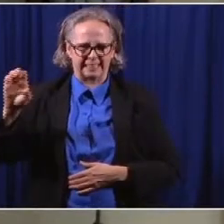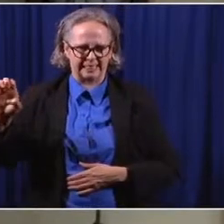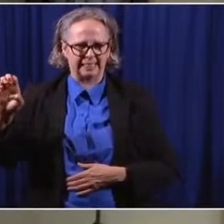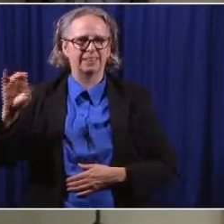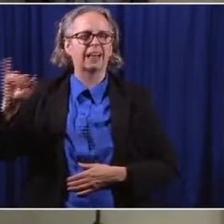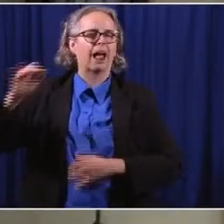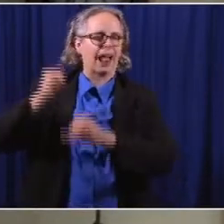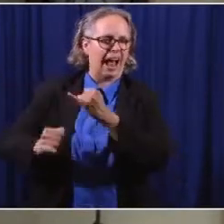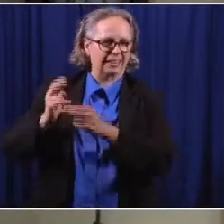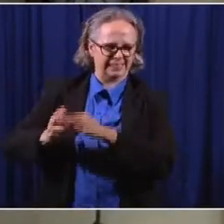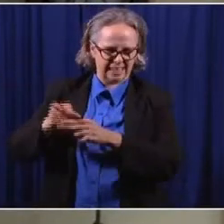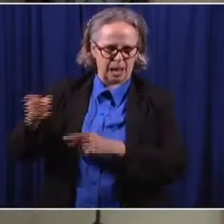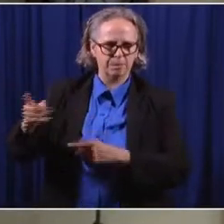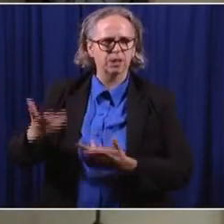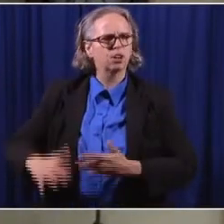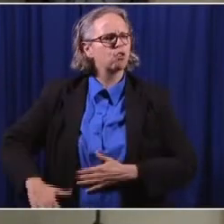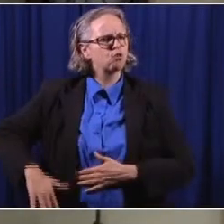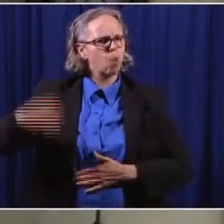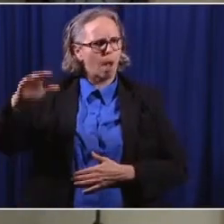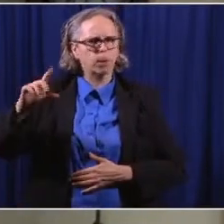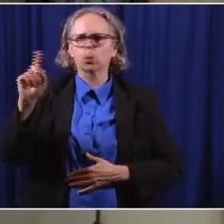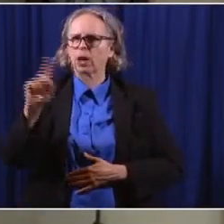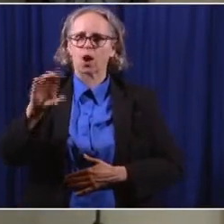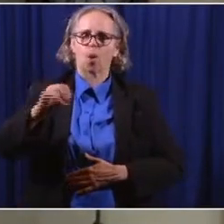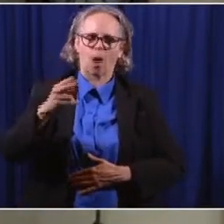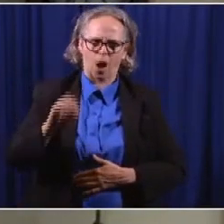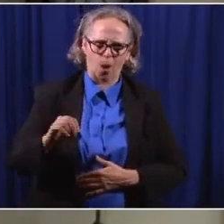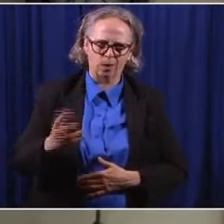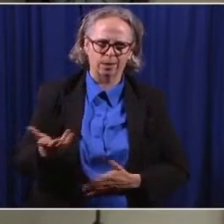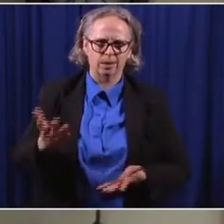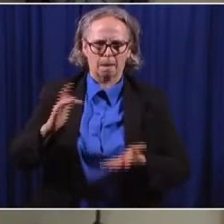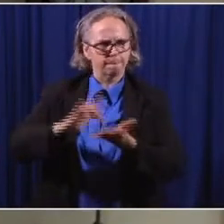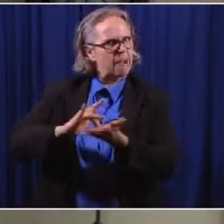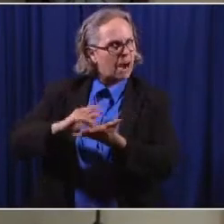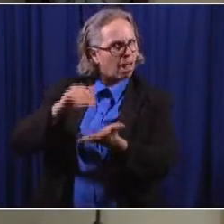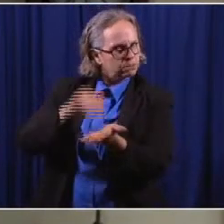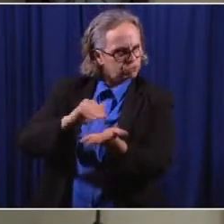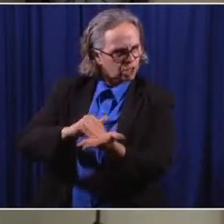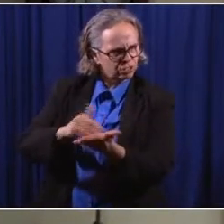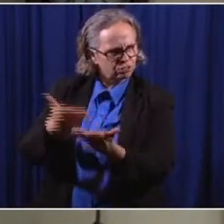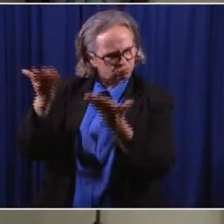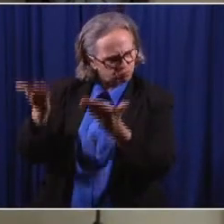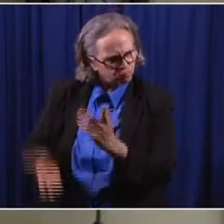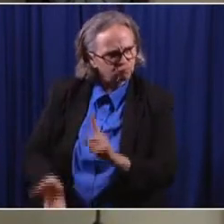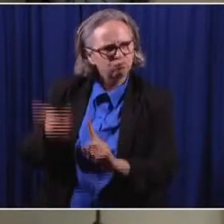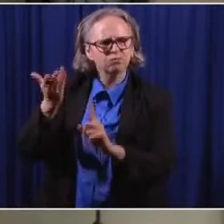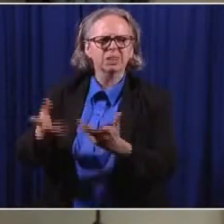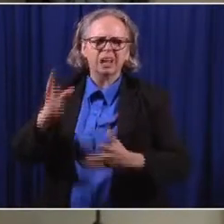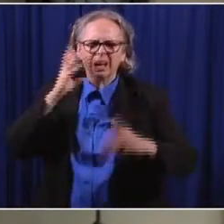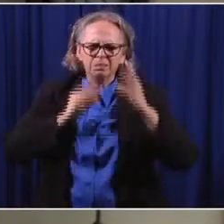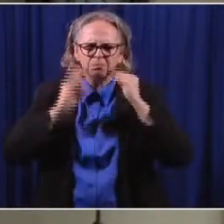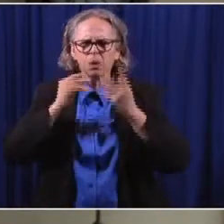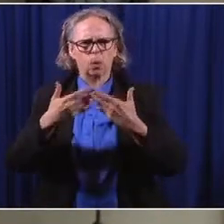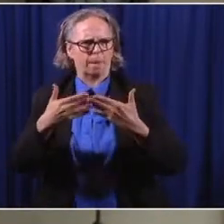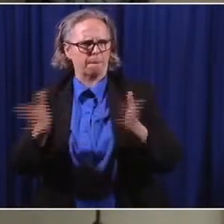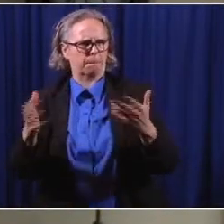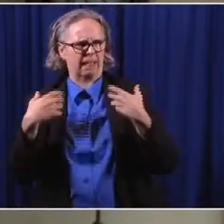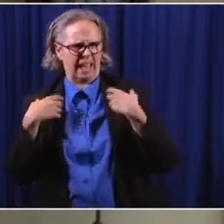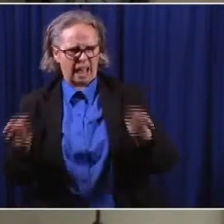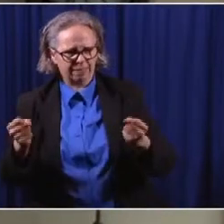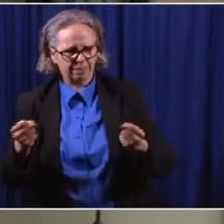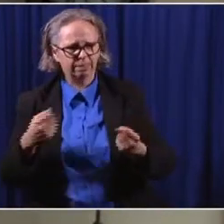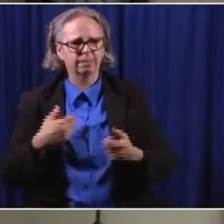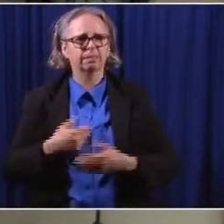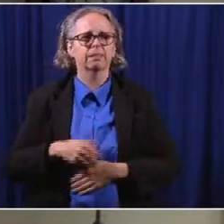native Ohioan. She's a medical doctor. She has extensive experience in public health. She's been working for South Carolina